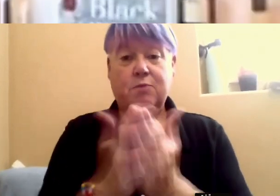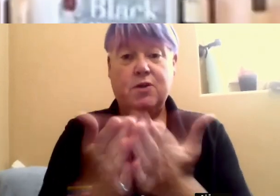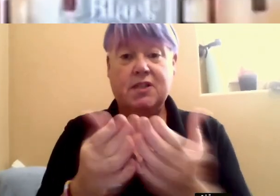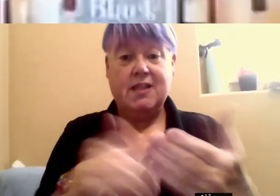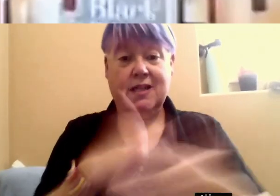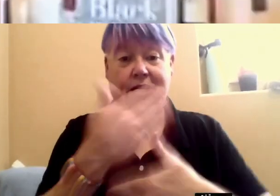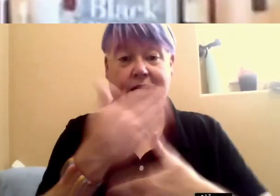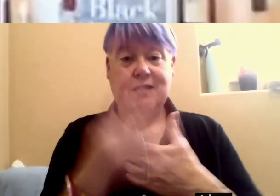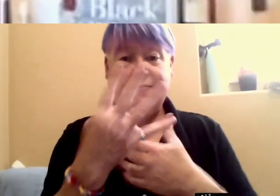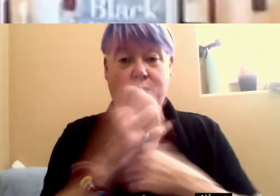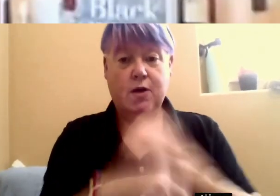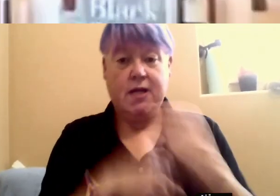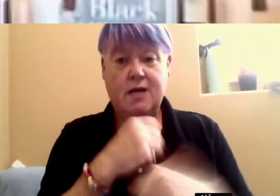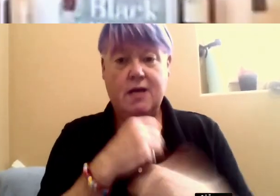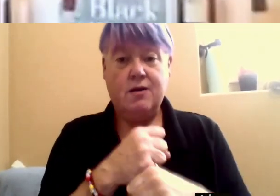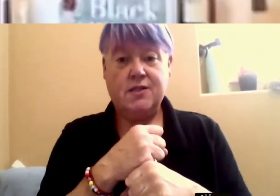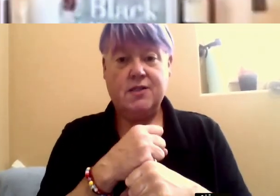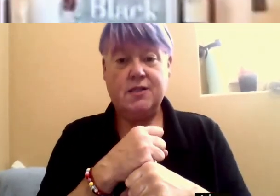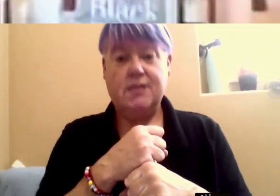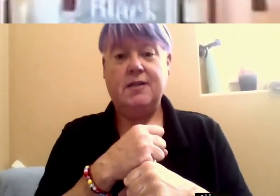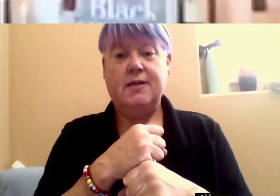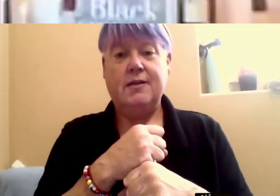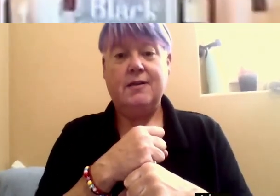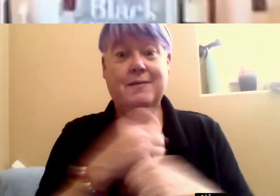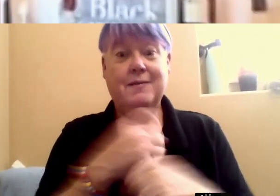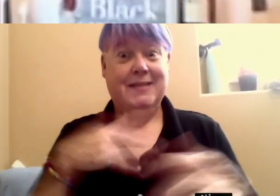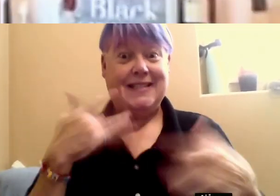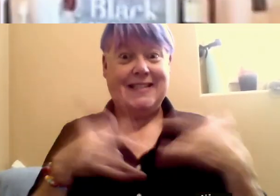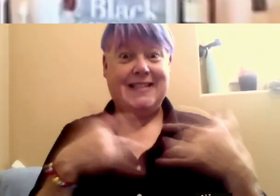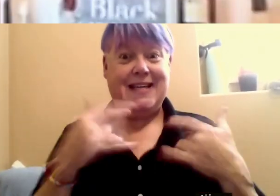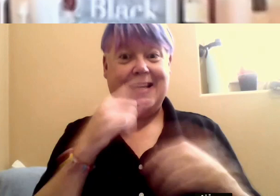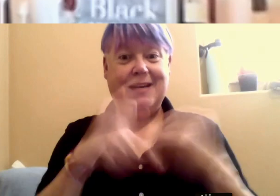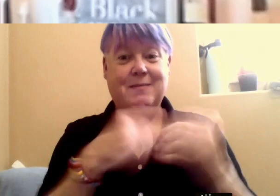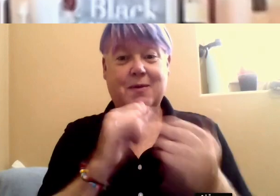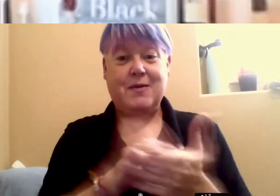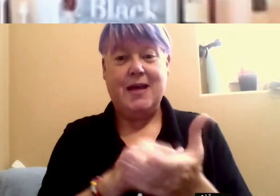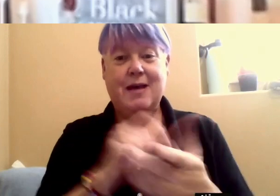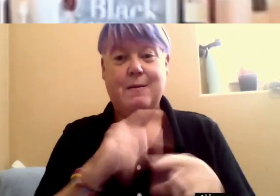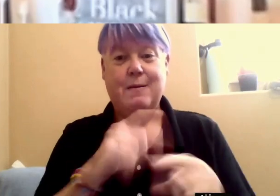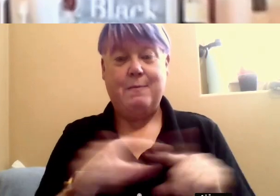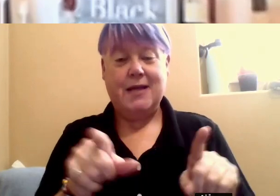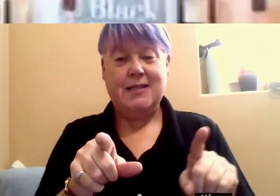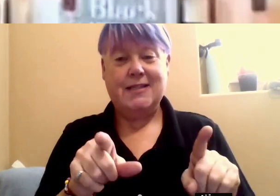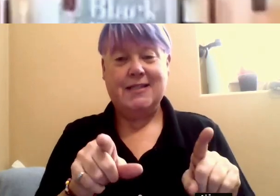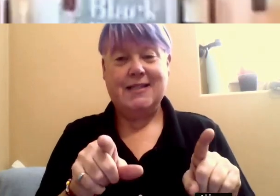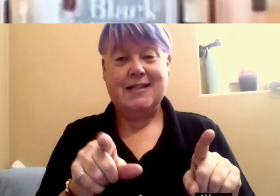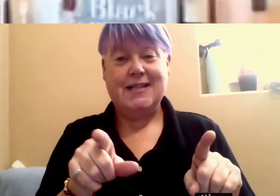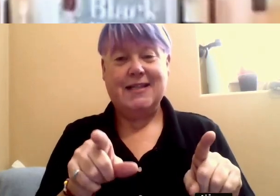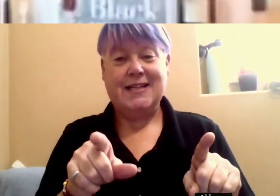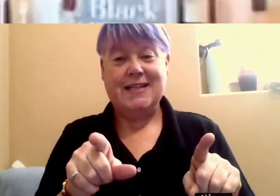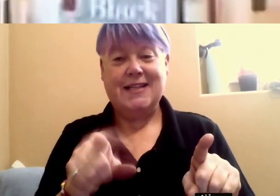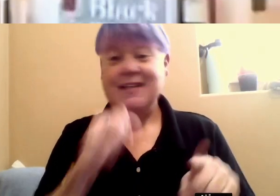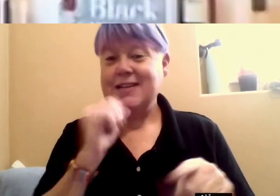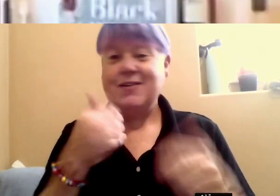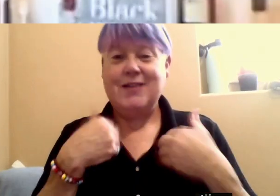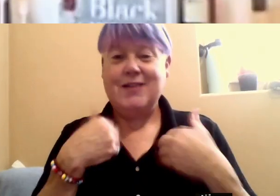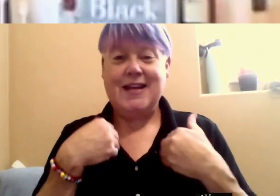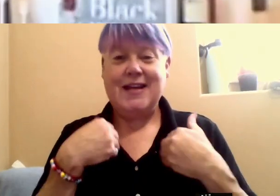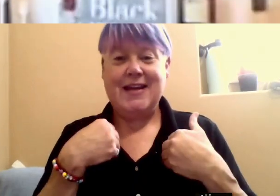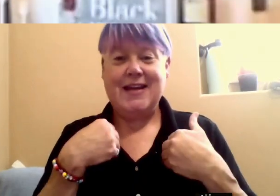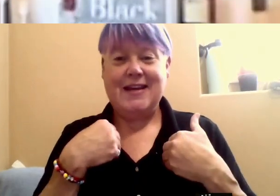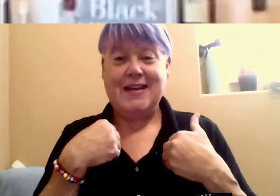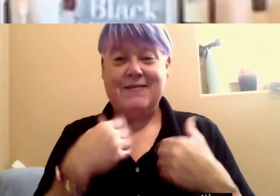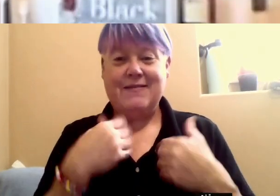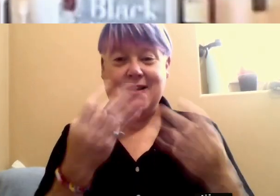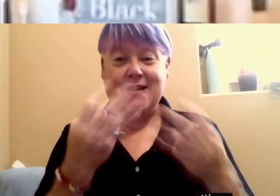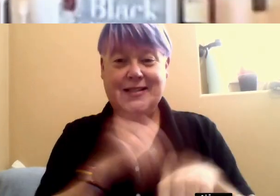And I'm excited about it, but I also have, I don't have a lot of spare time because of it.